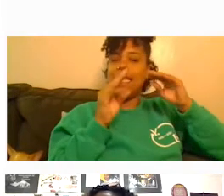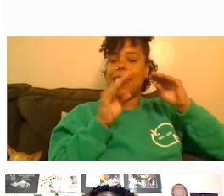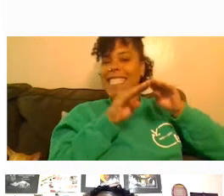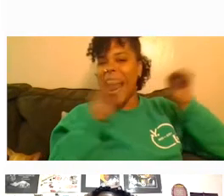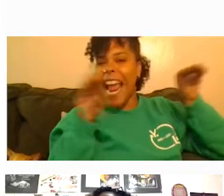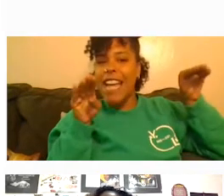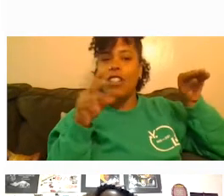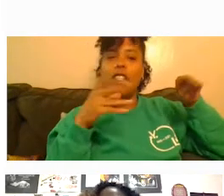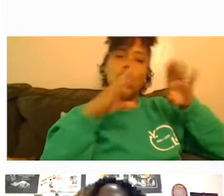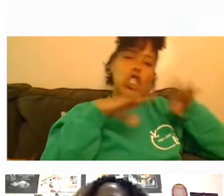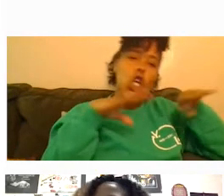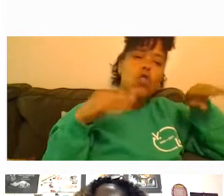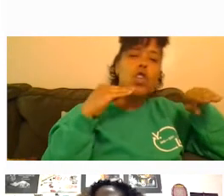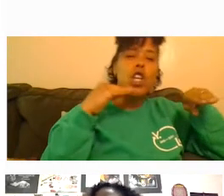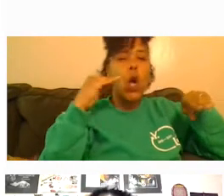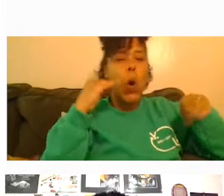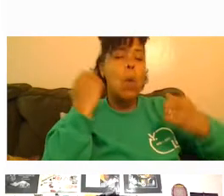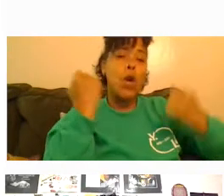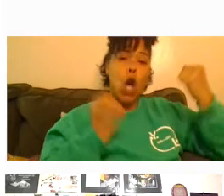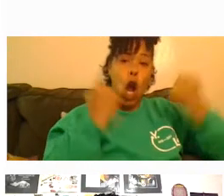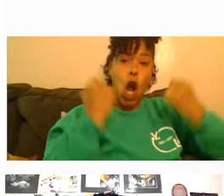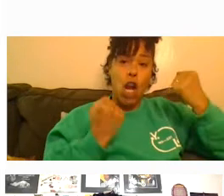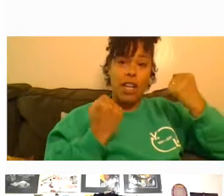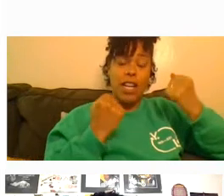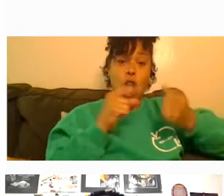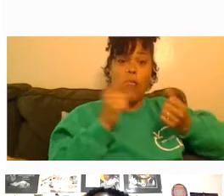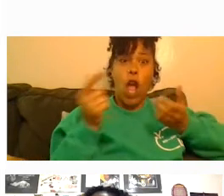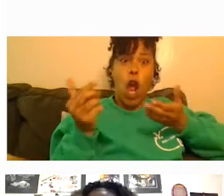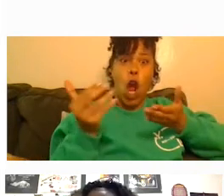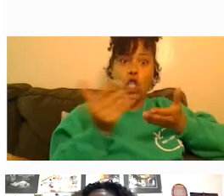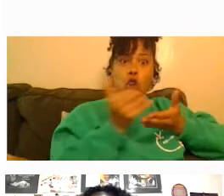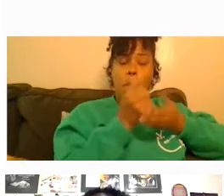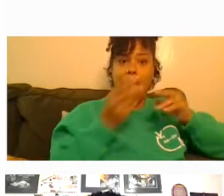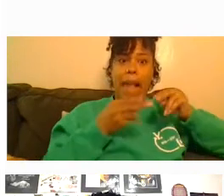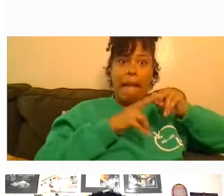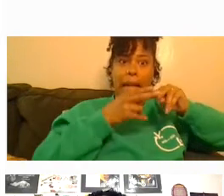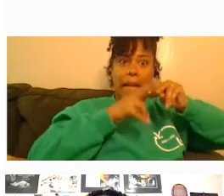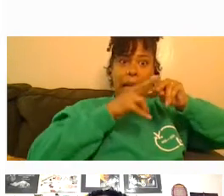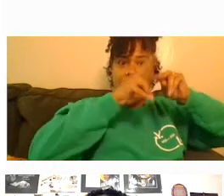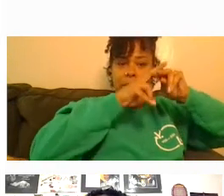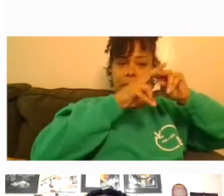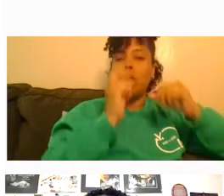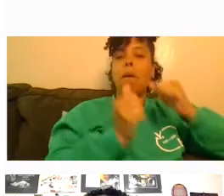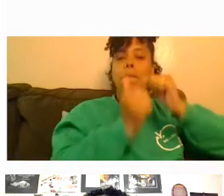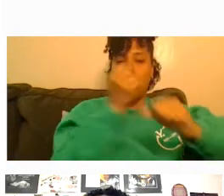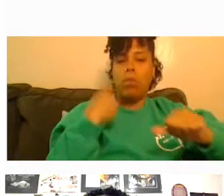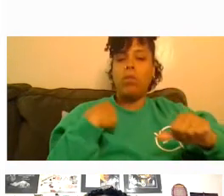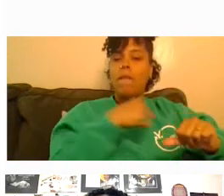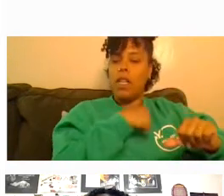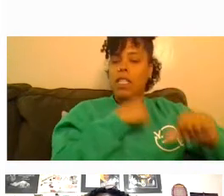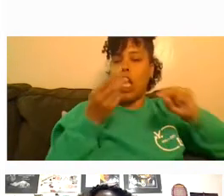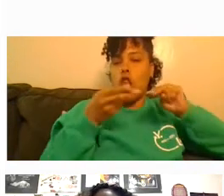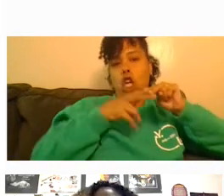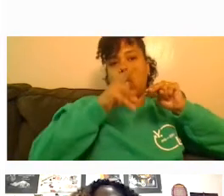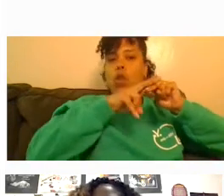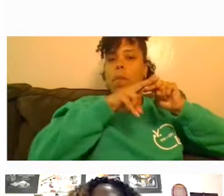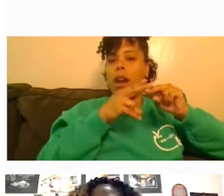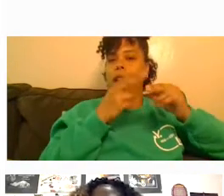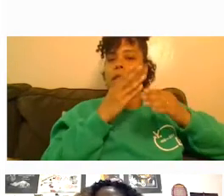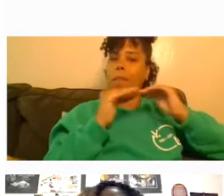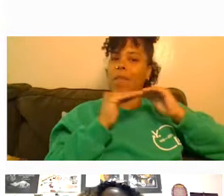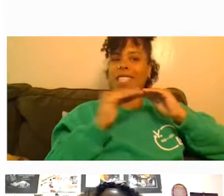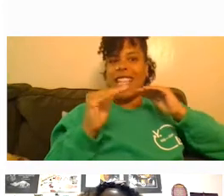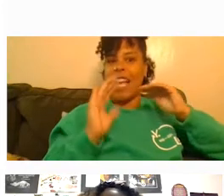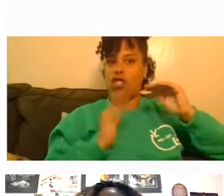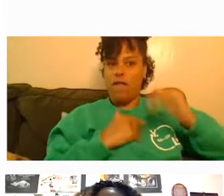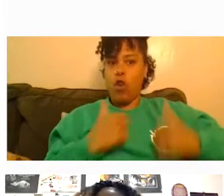home, car, when you're in the accumulating stage of your life, which most of us are in the accumulating stage of our life, we need